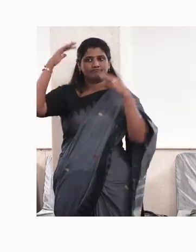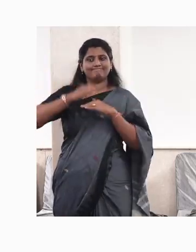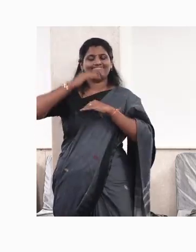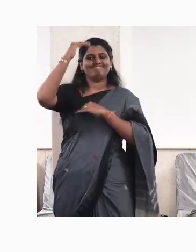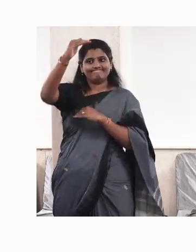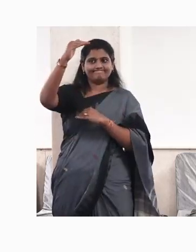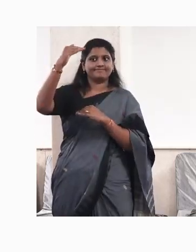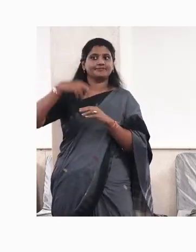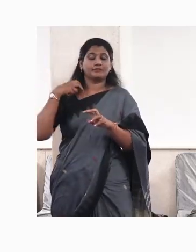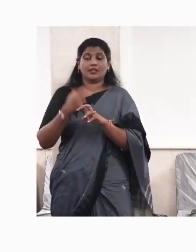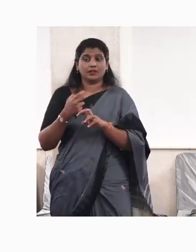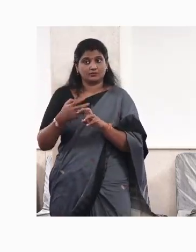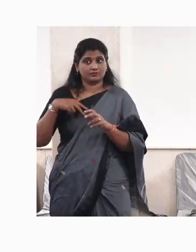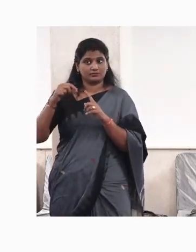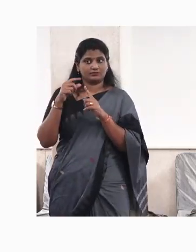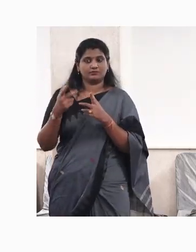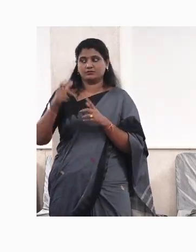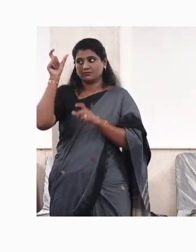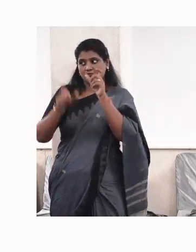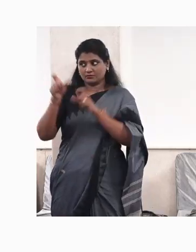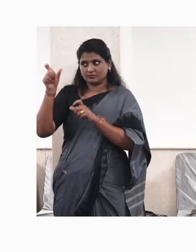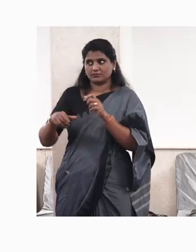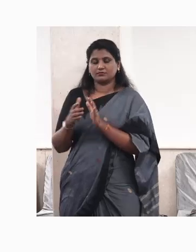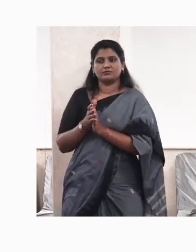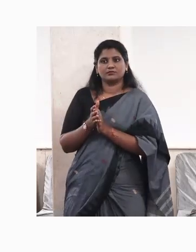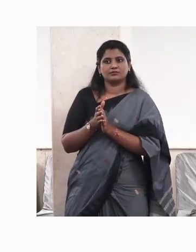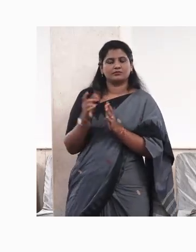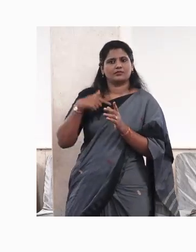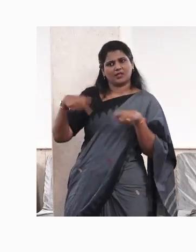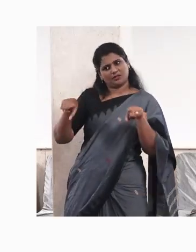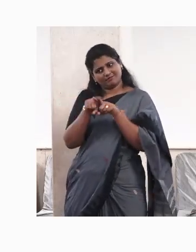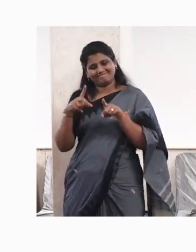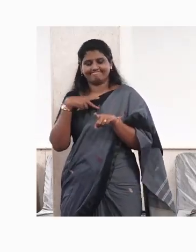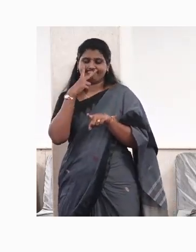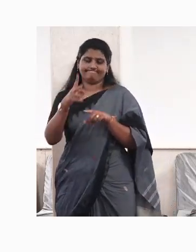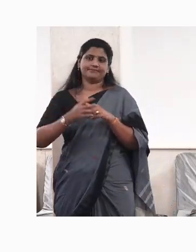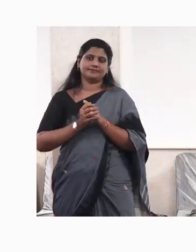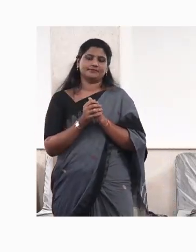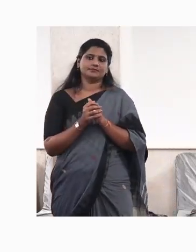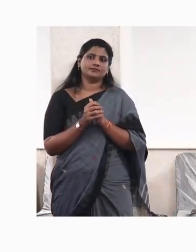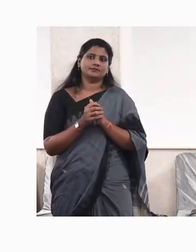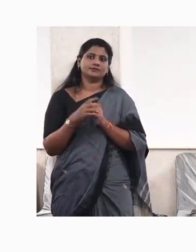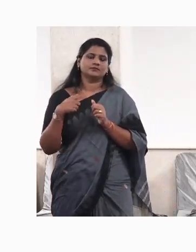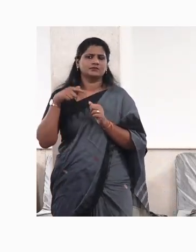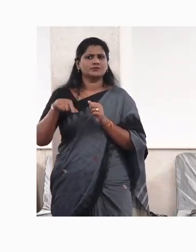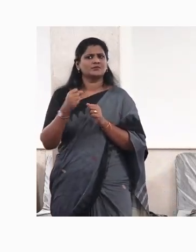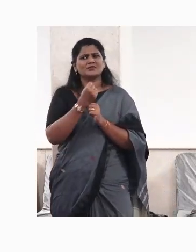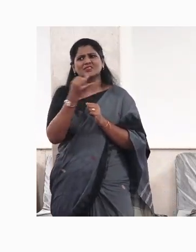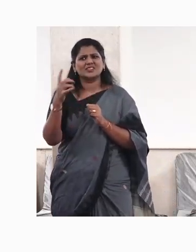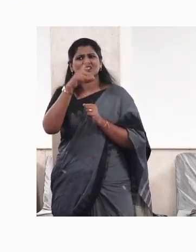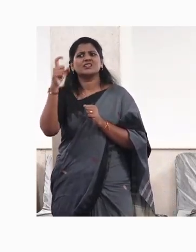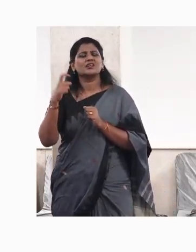at this 7 principles, that's what I heard. So how these 7 principles, not only